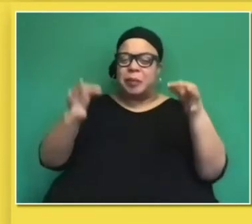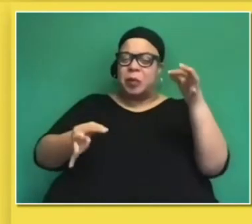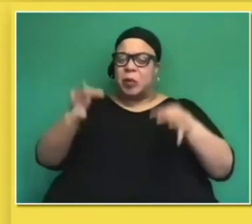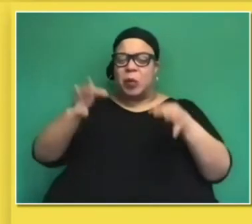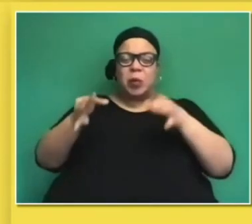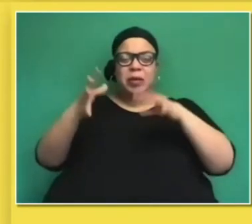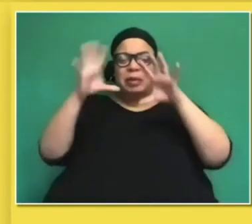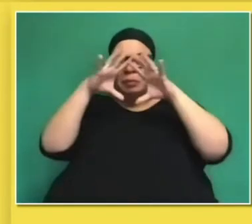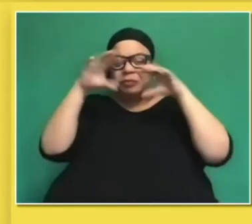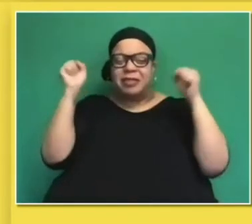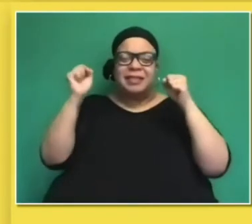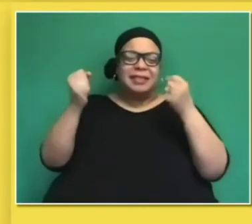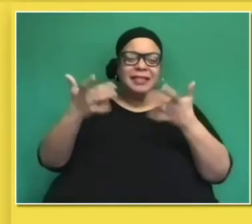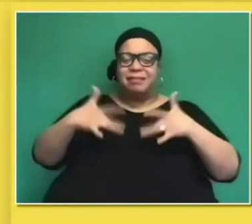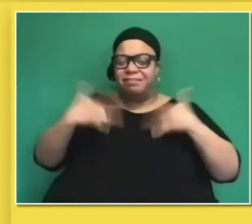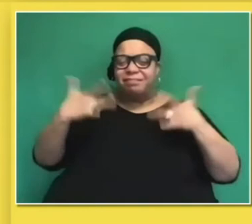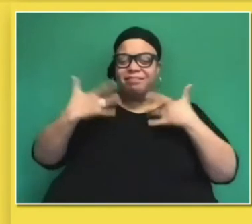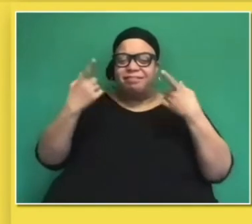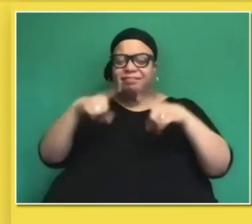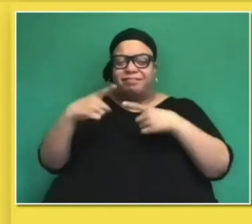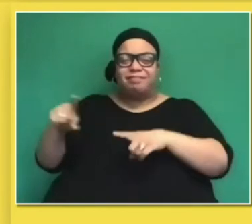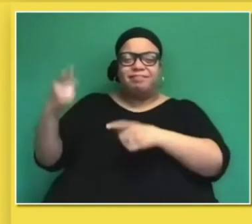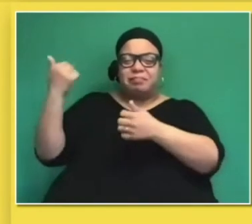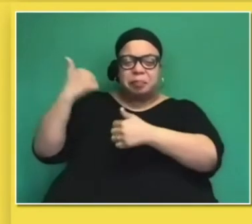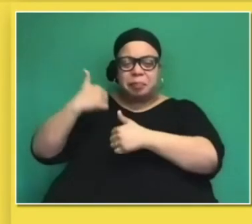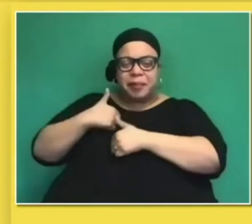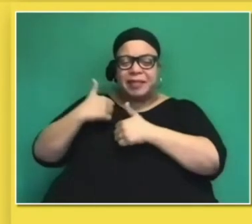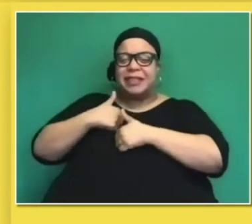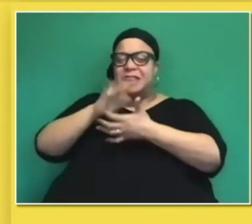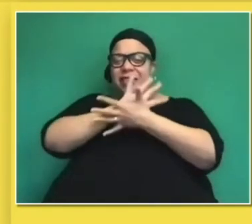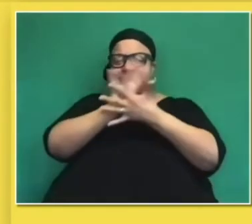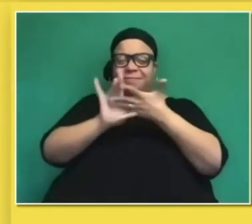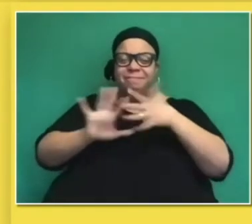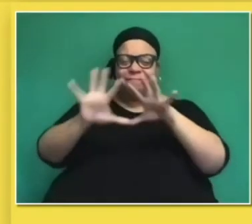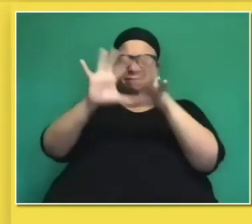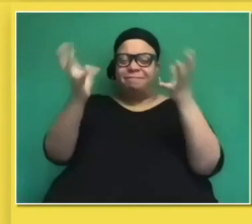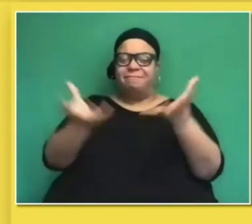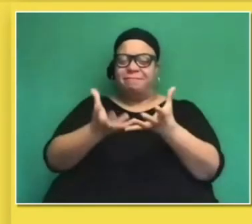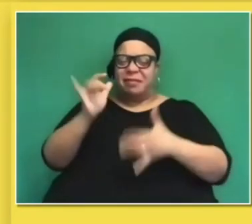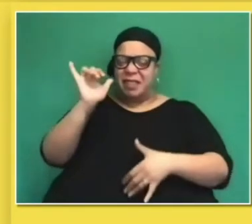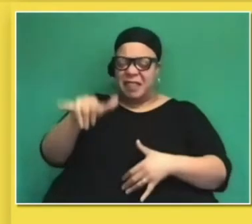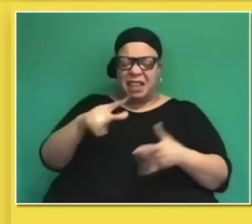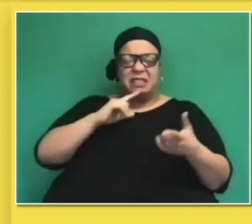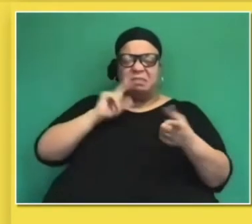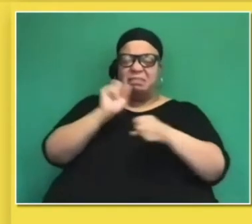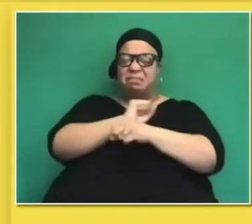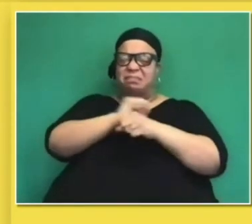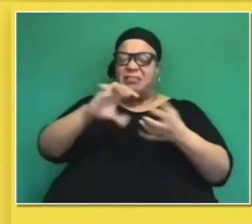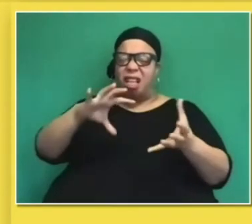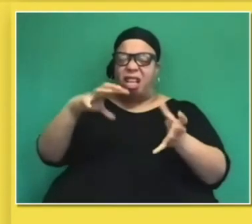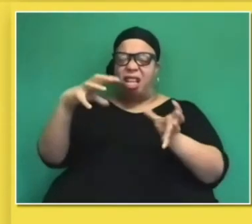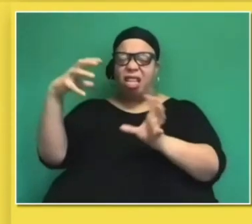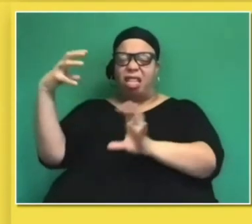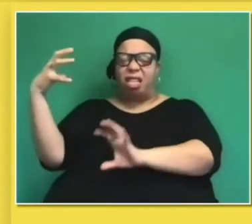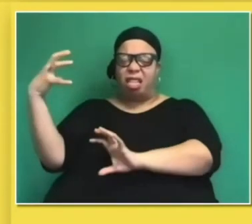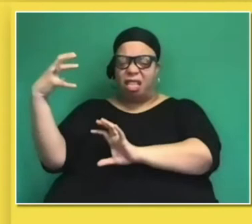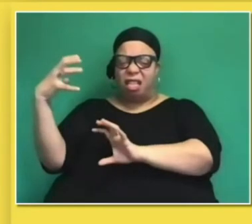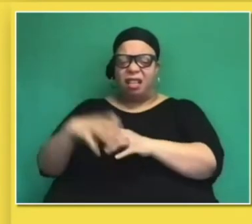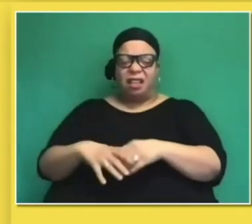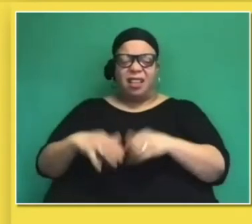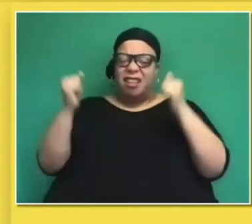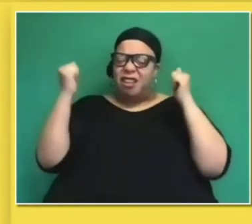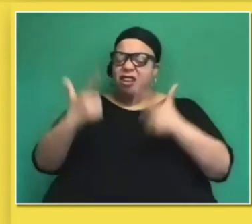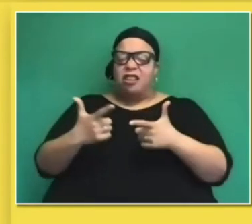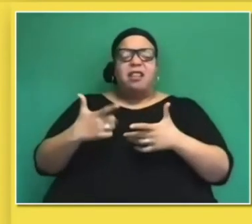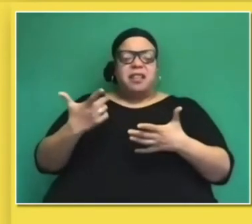doing, what the money, the pen and the purse, he said, were all organized against him. But then he turned the page